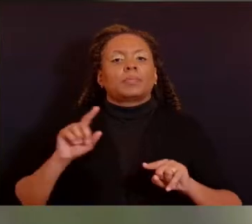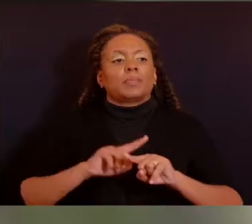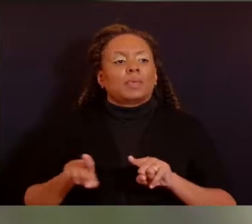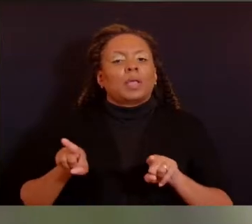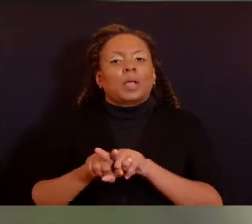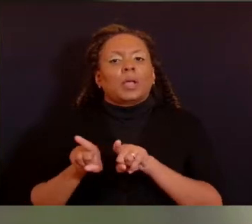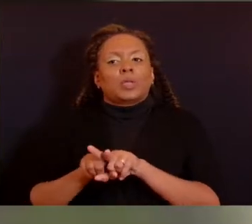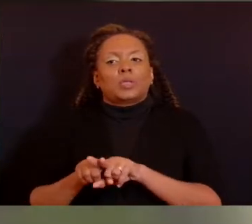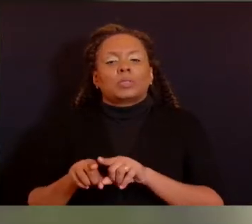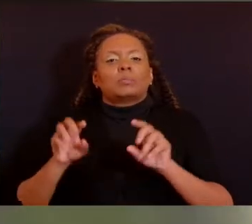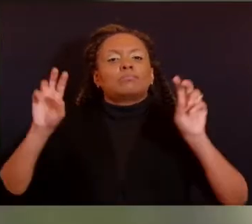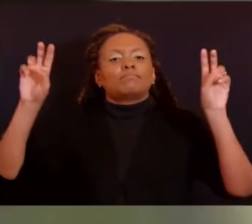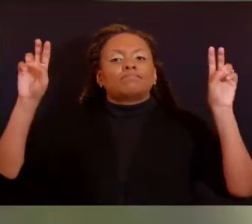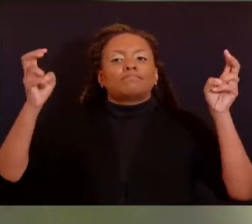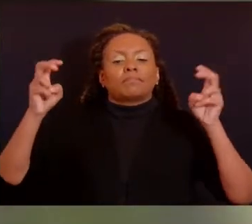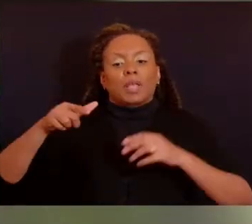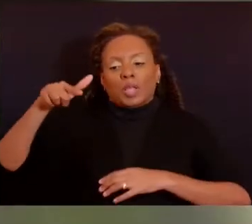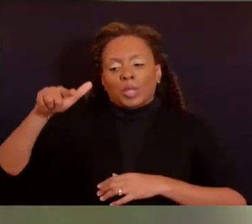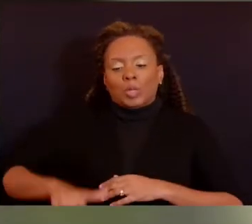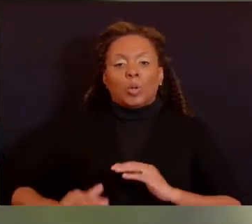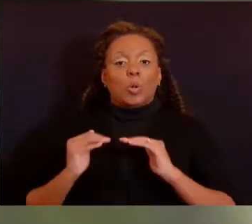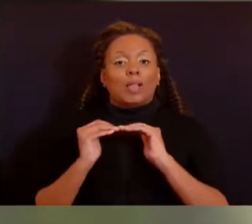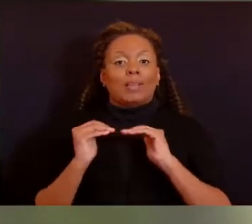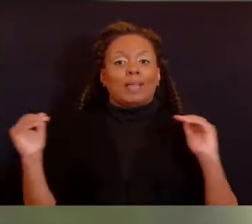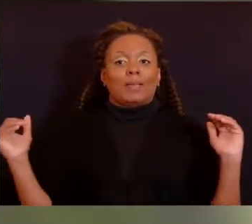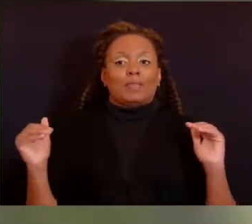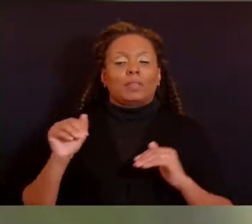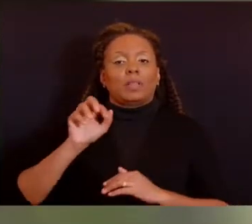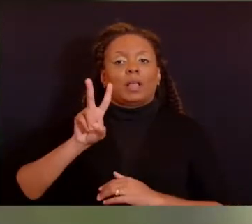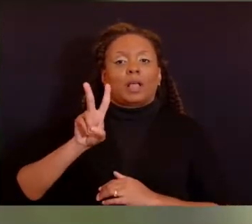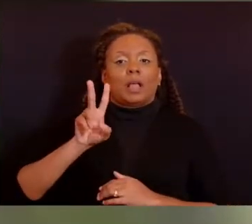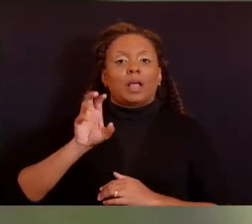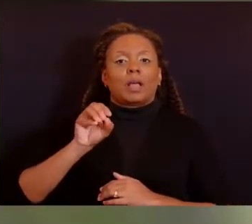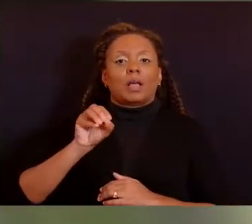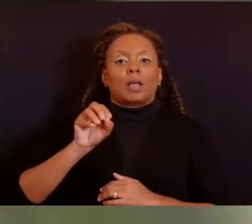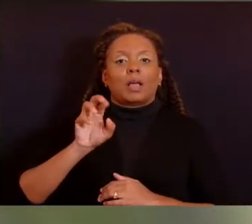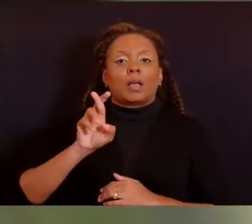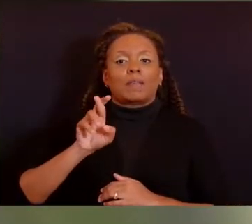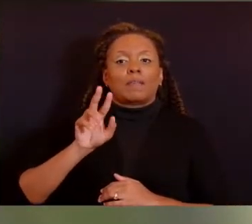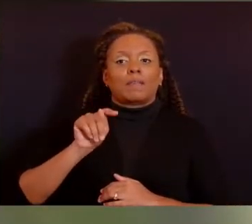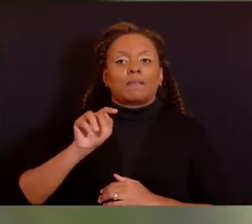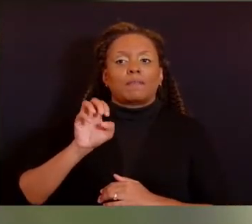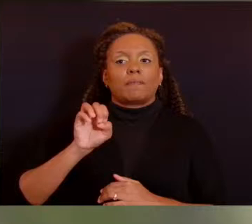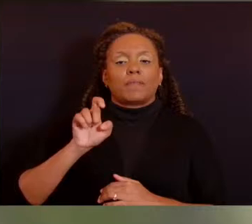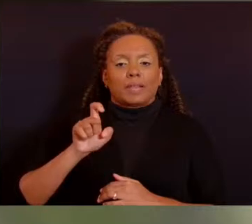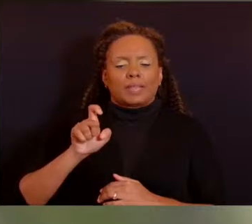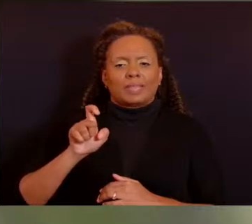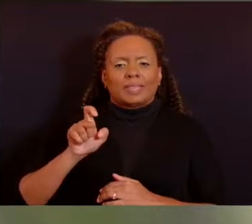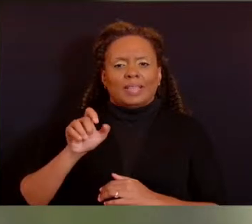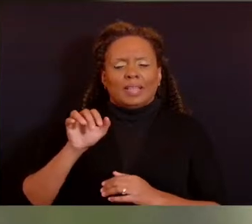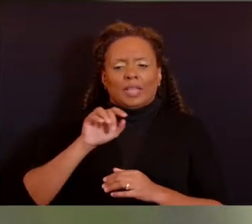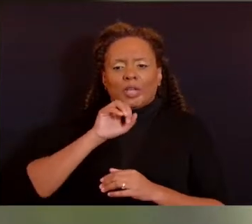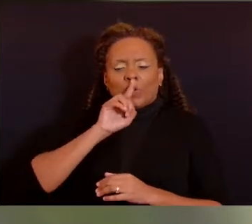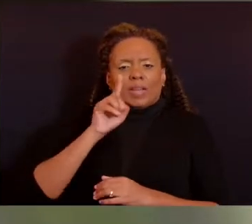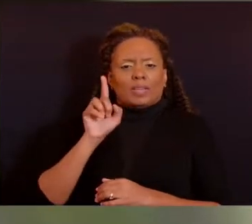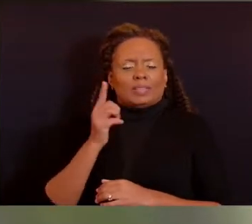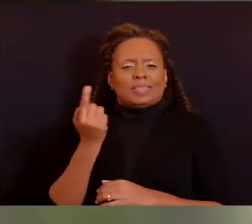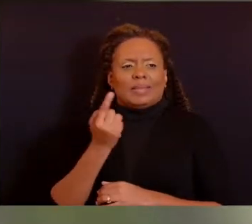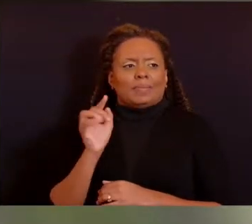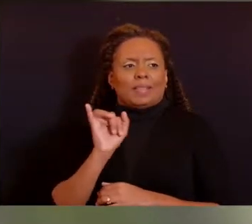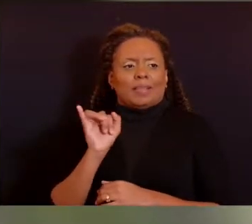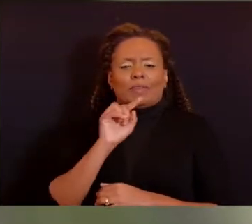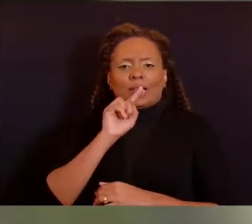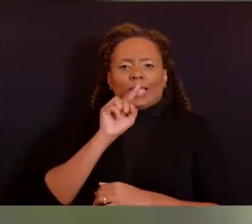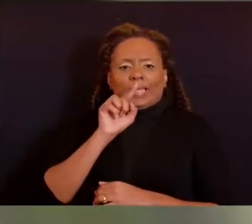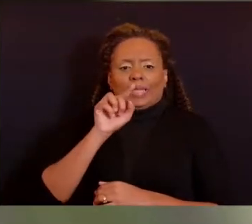what I'm referring to is just like a storm or hurricane that rotates and spins. There was a very small low associated with